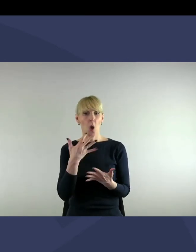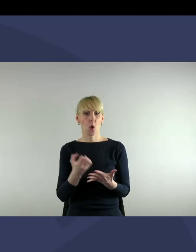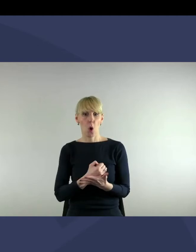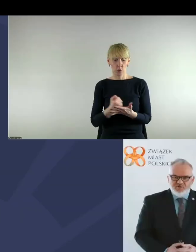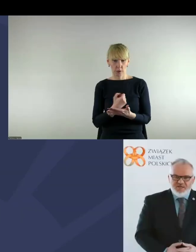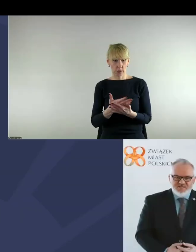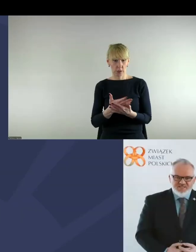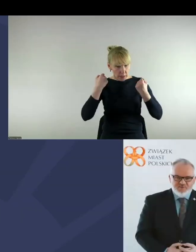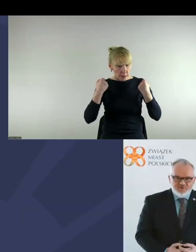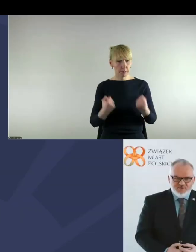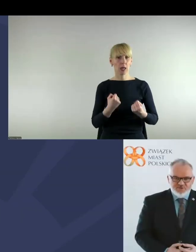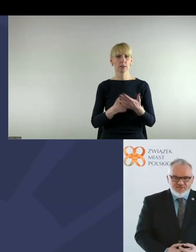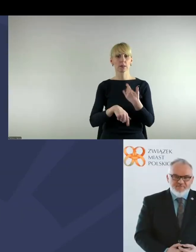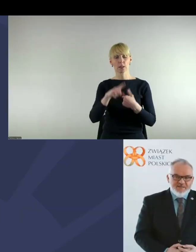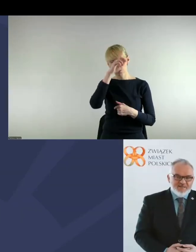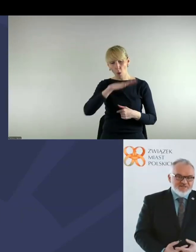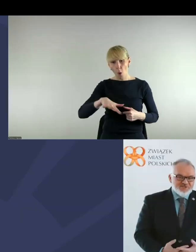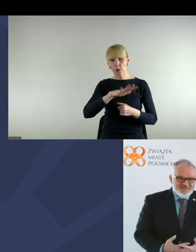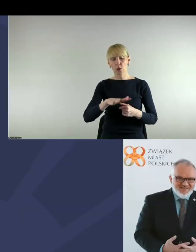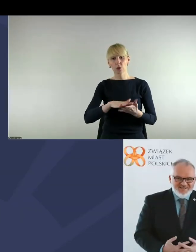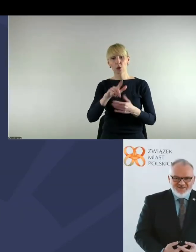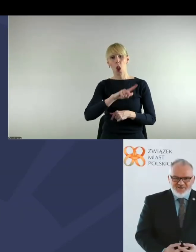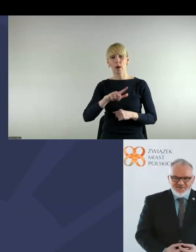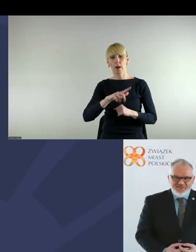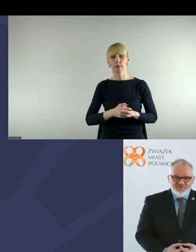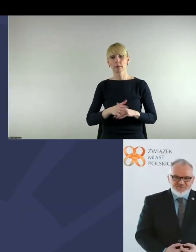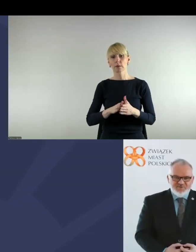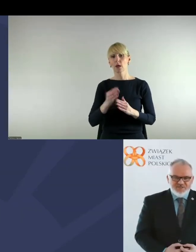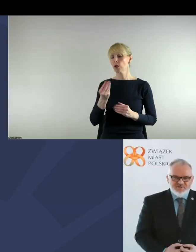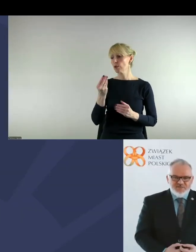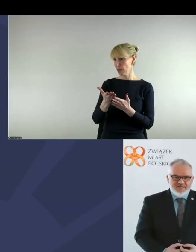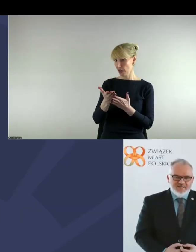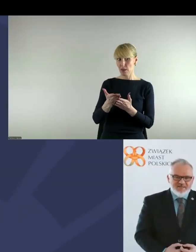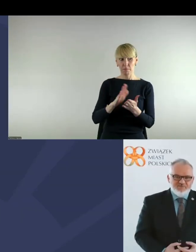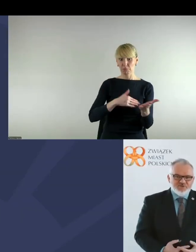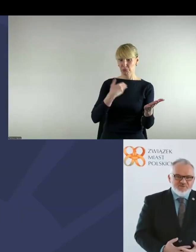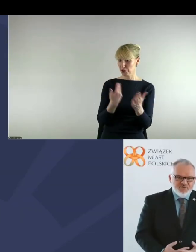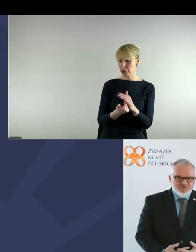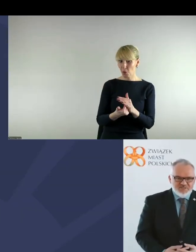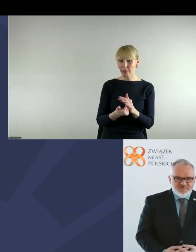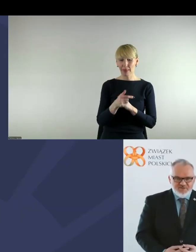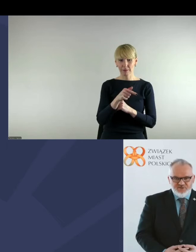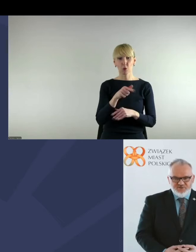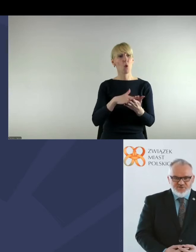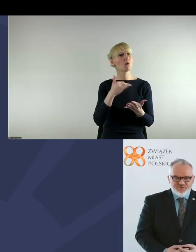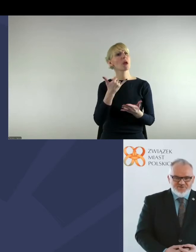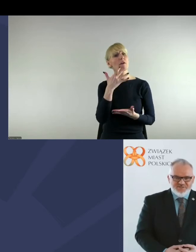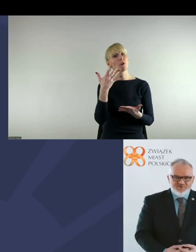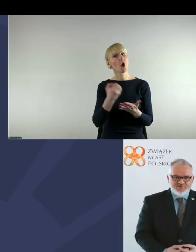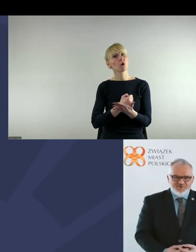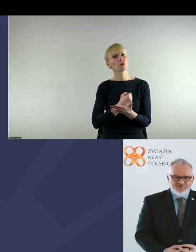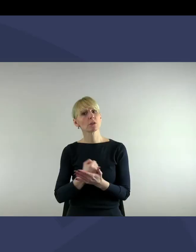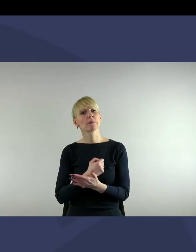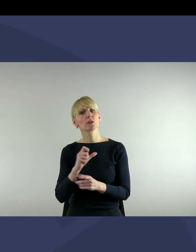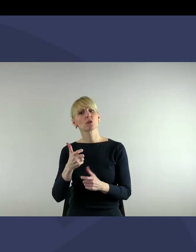for showing us this active way of using this local potential of local residents. And also the last example showed us